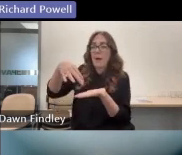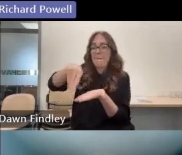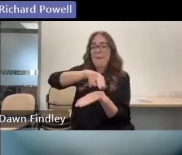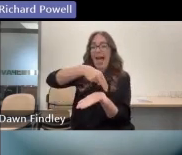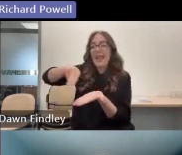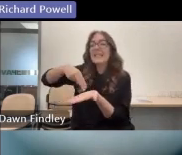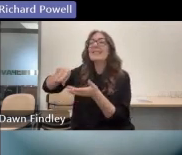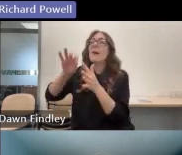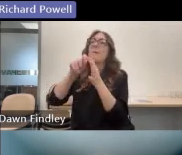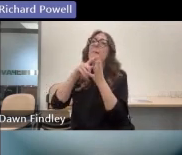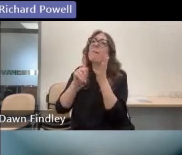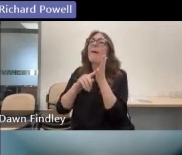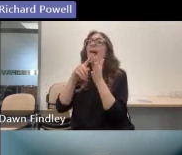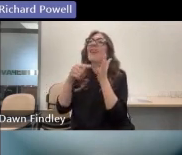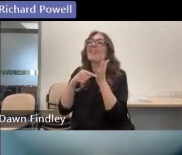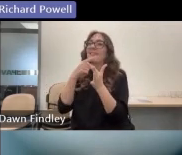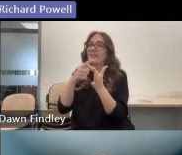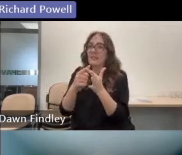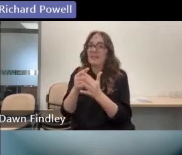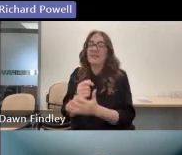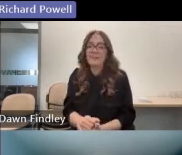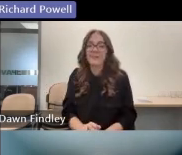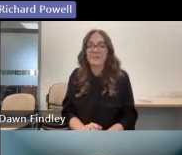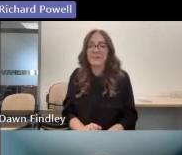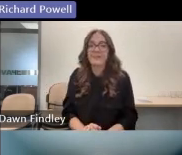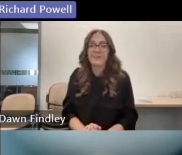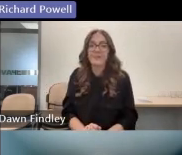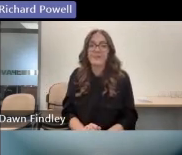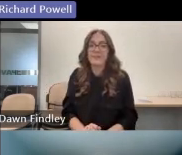okay, and sorry,